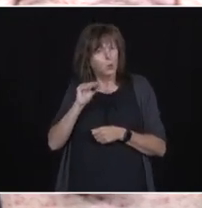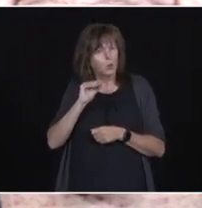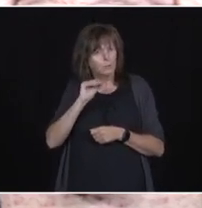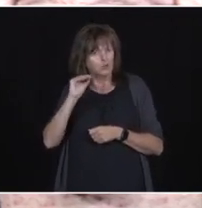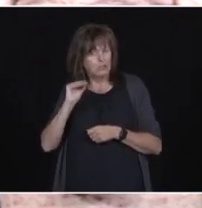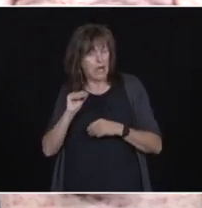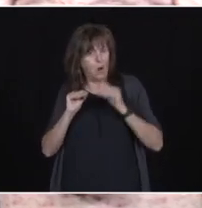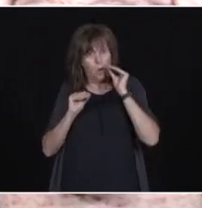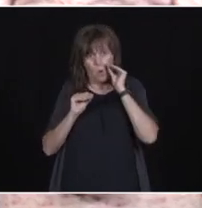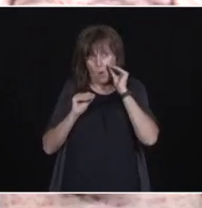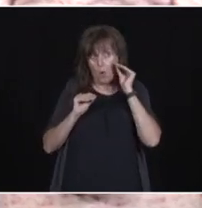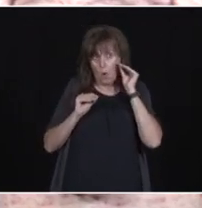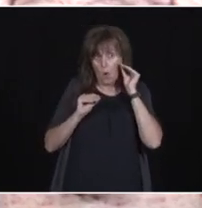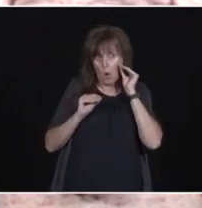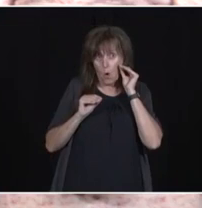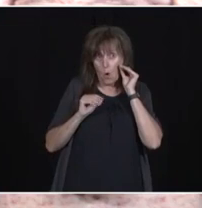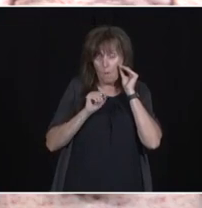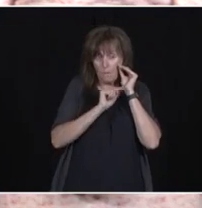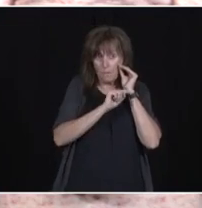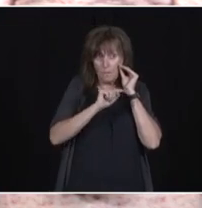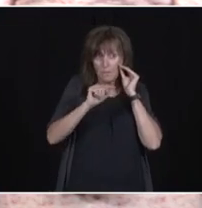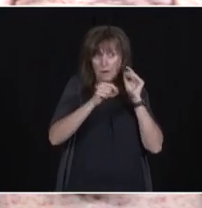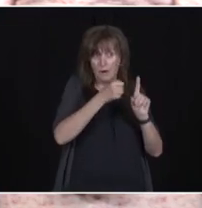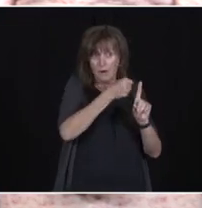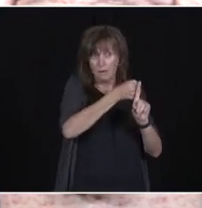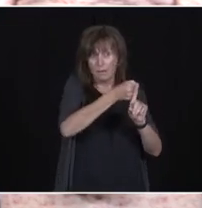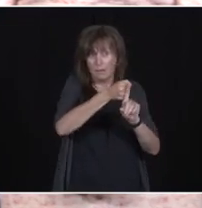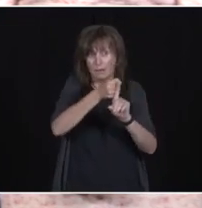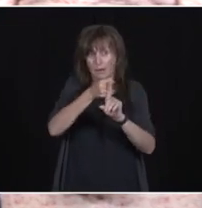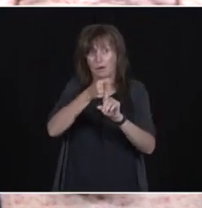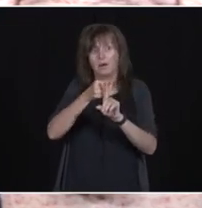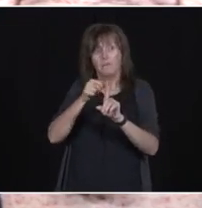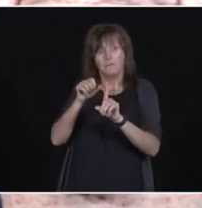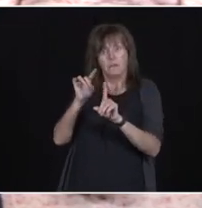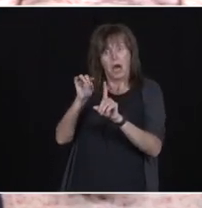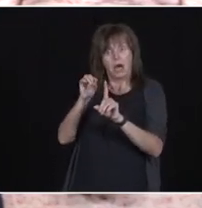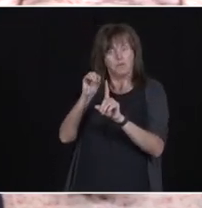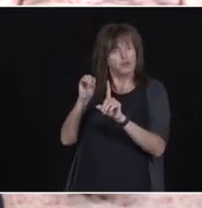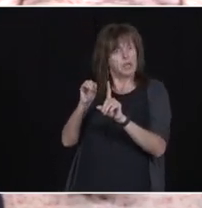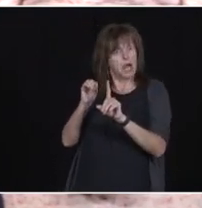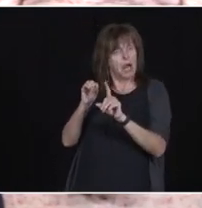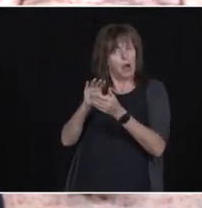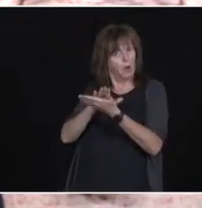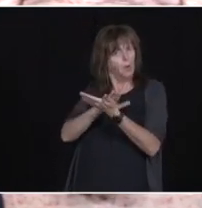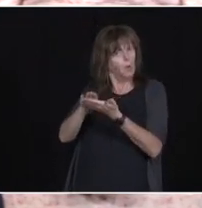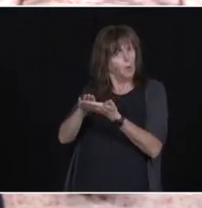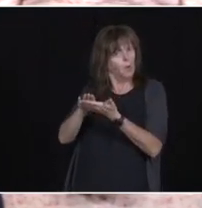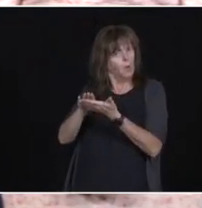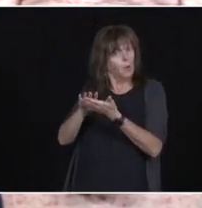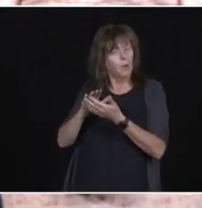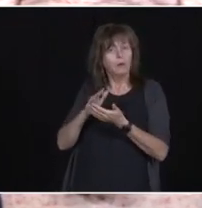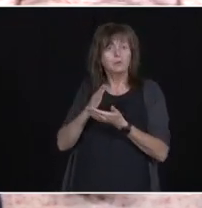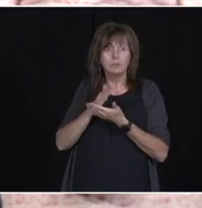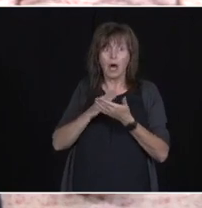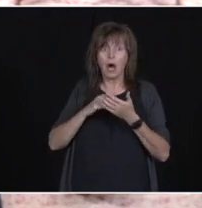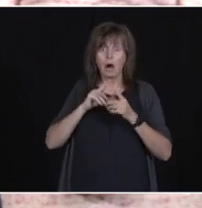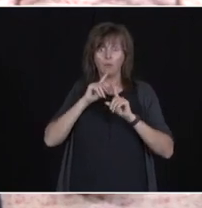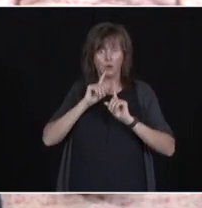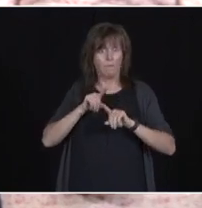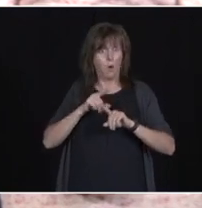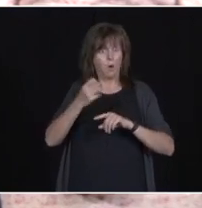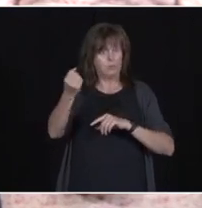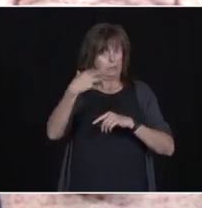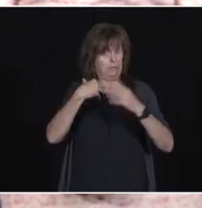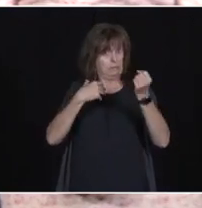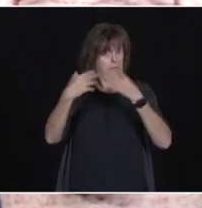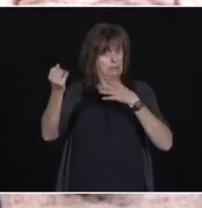whistle, and they were doing a good job. But the ones that we got the reports, they're going to be held accountable. It's very simple. And